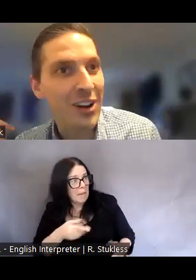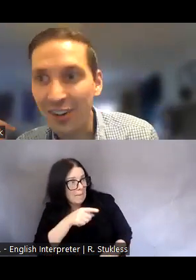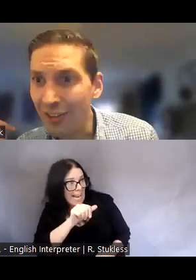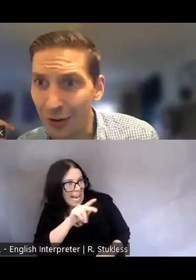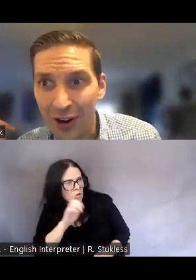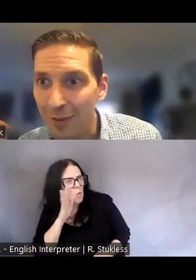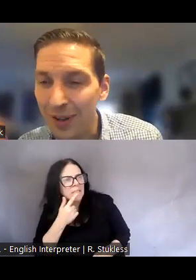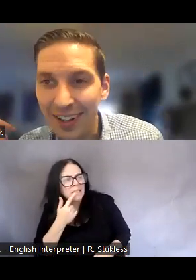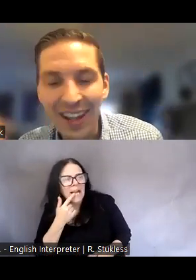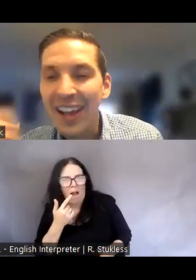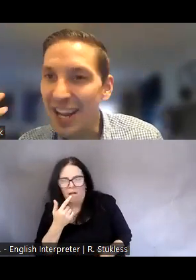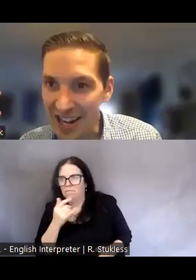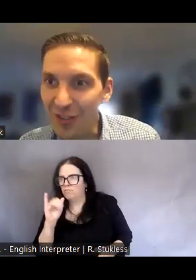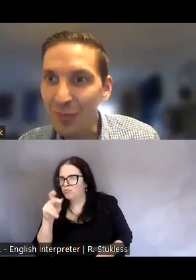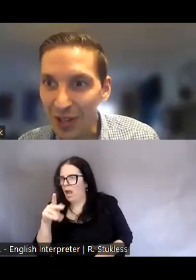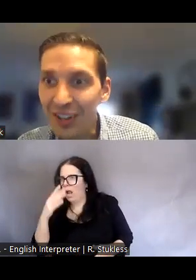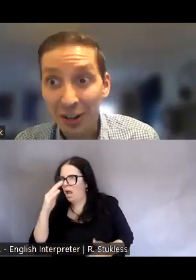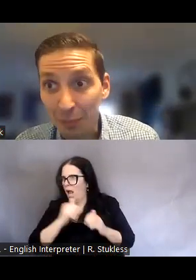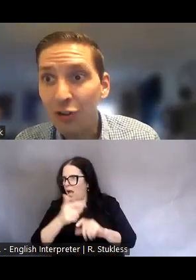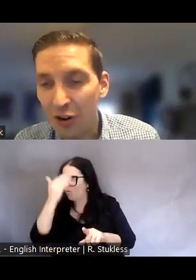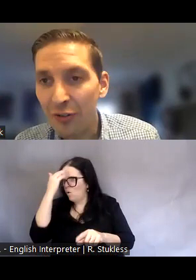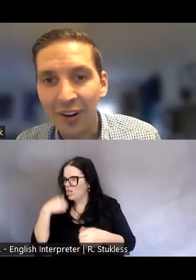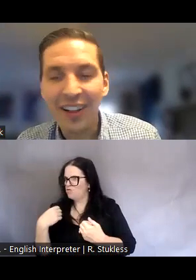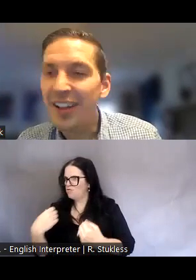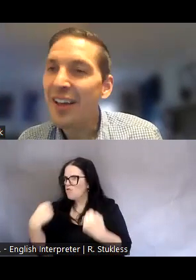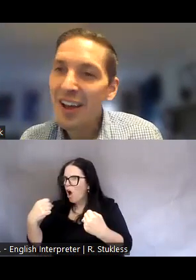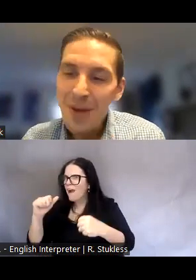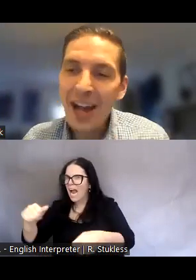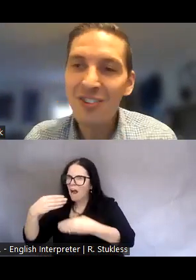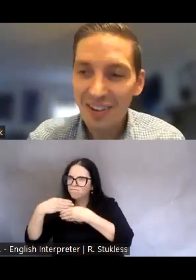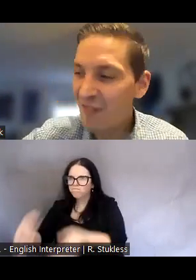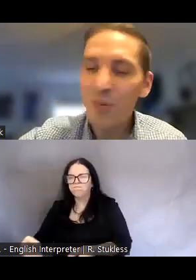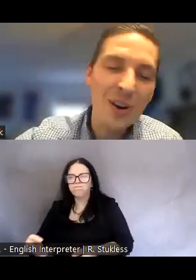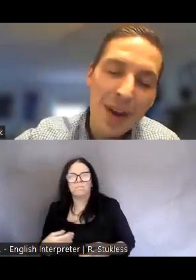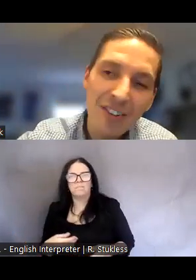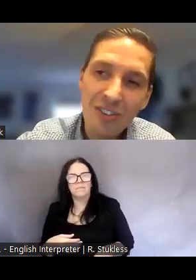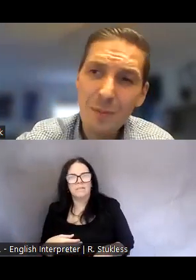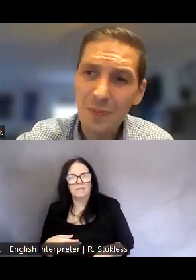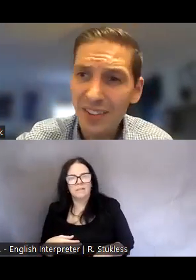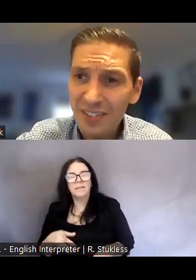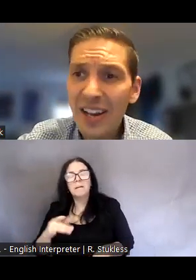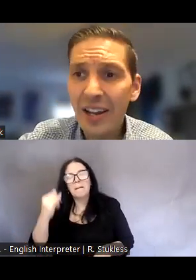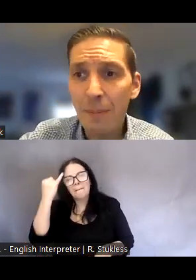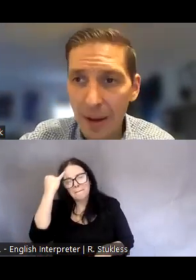I'm going to knock down this whole darn building. And inevitably, you're going to push it over. Imagine, everyone, imagine setting a